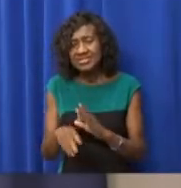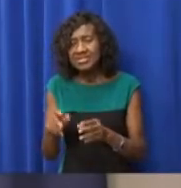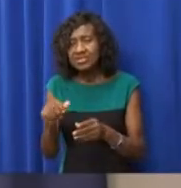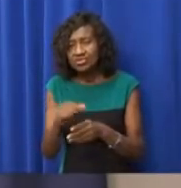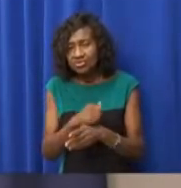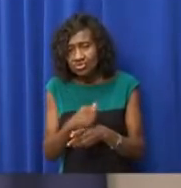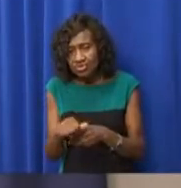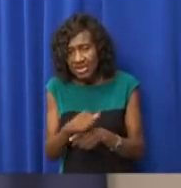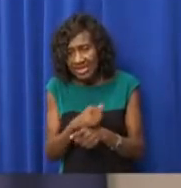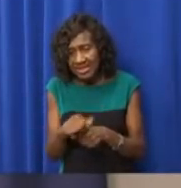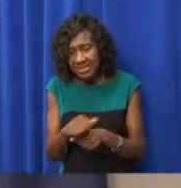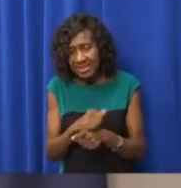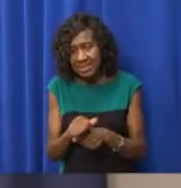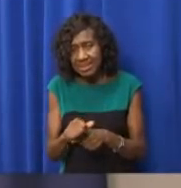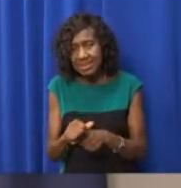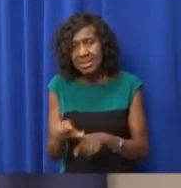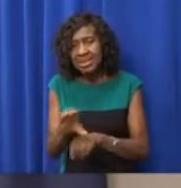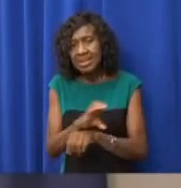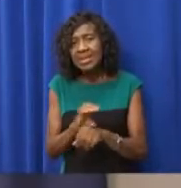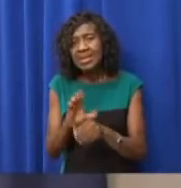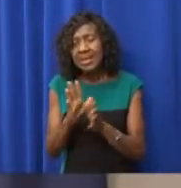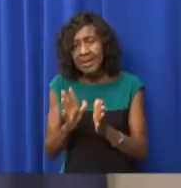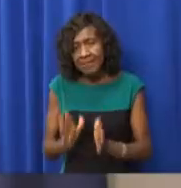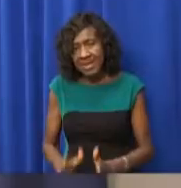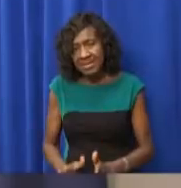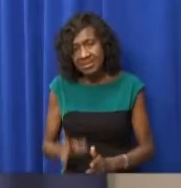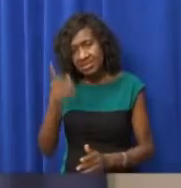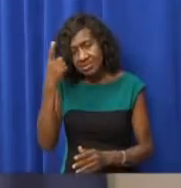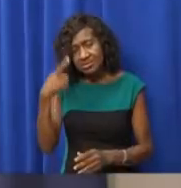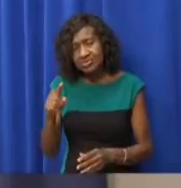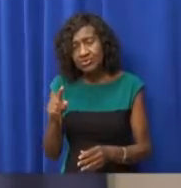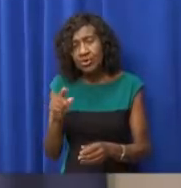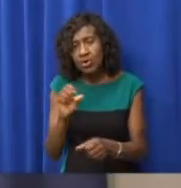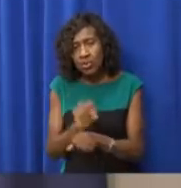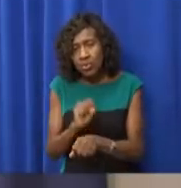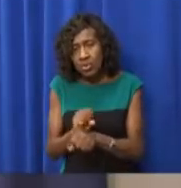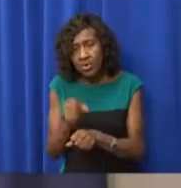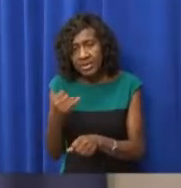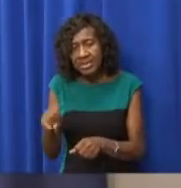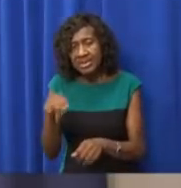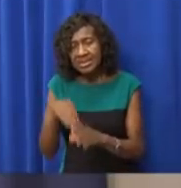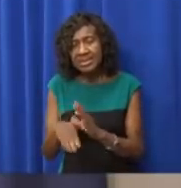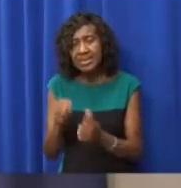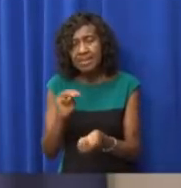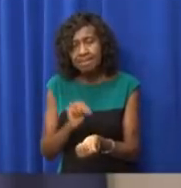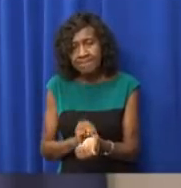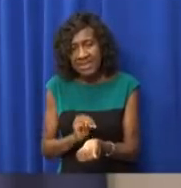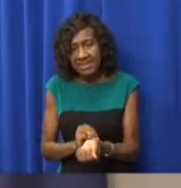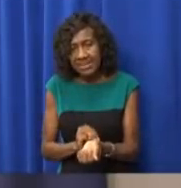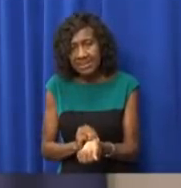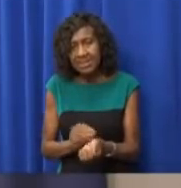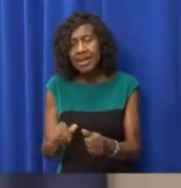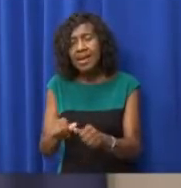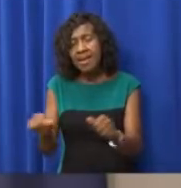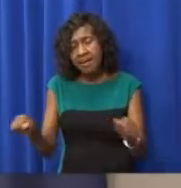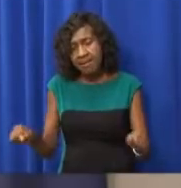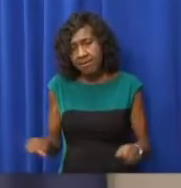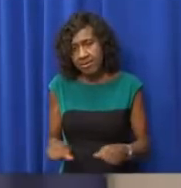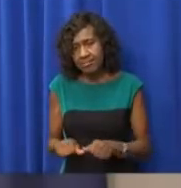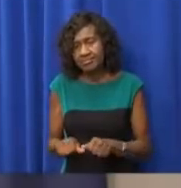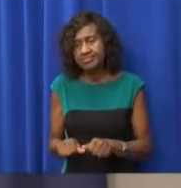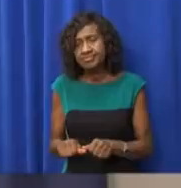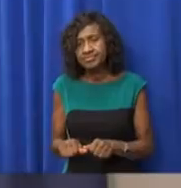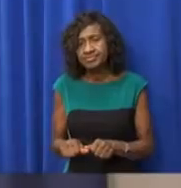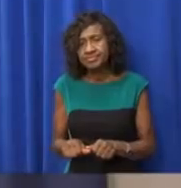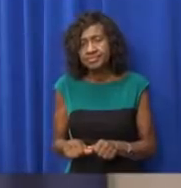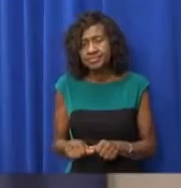Caymanians. So we just need to get a real solid approach as to how we move in that direction and